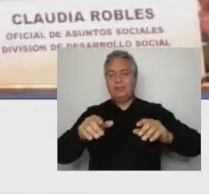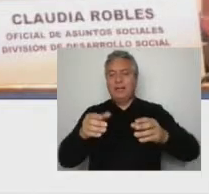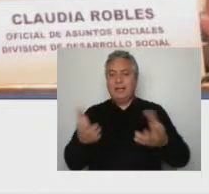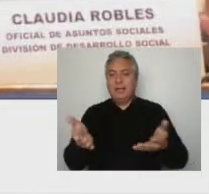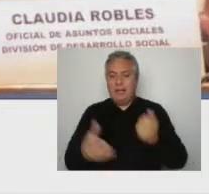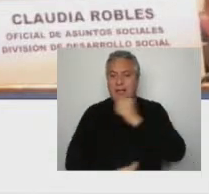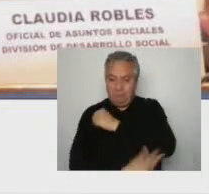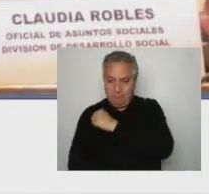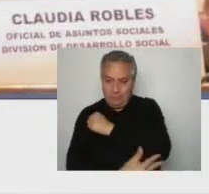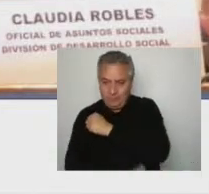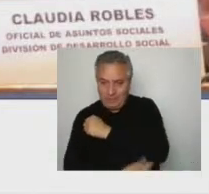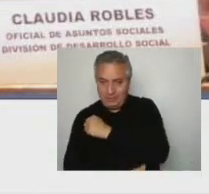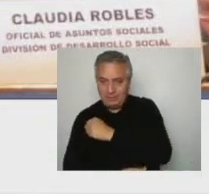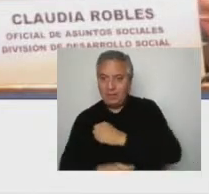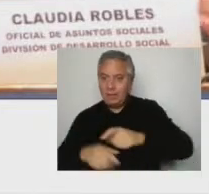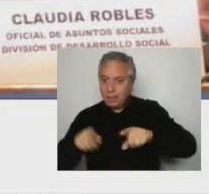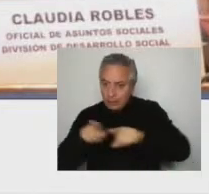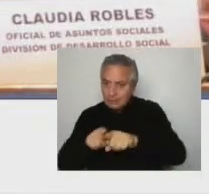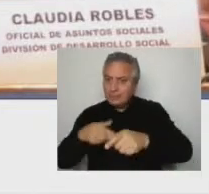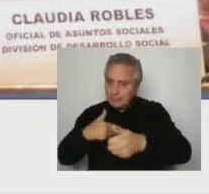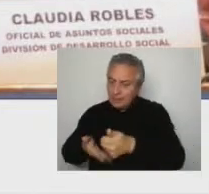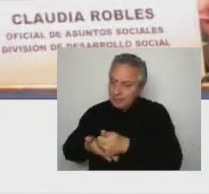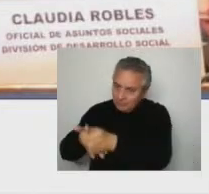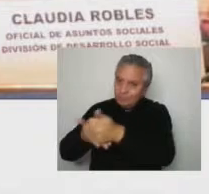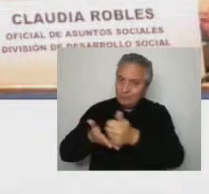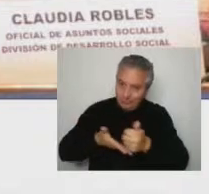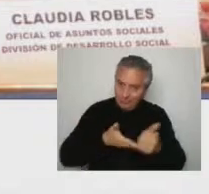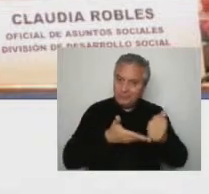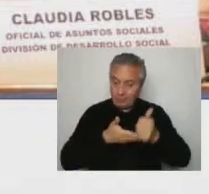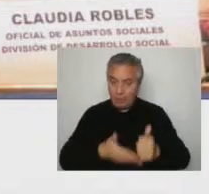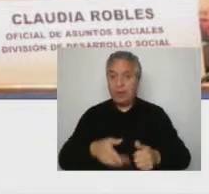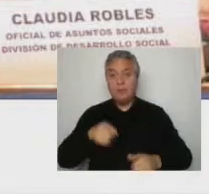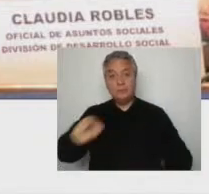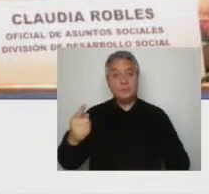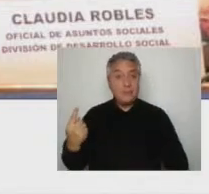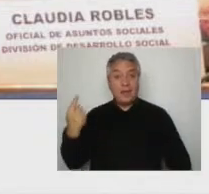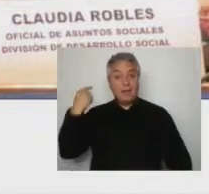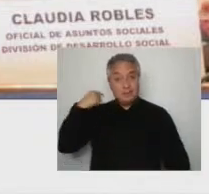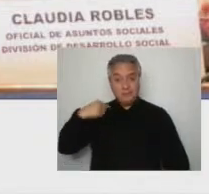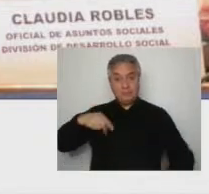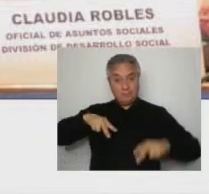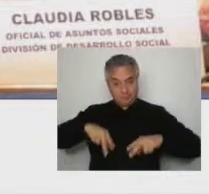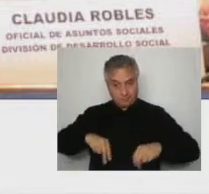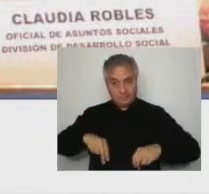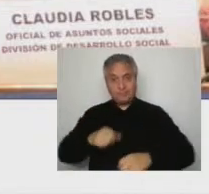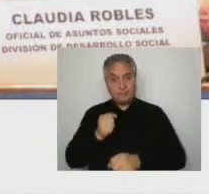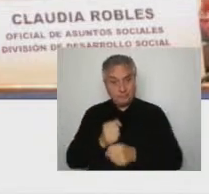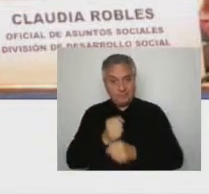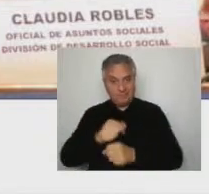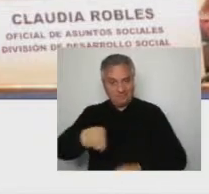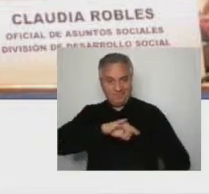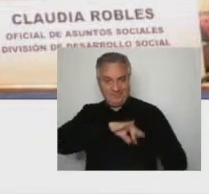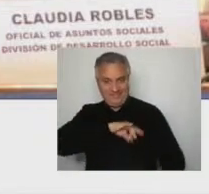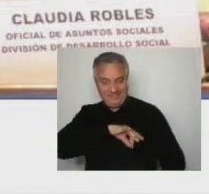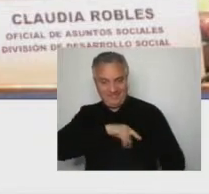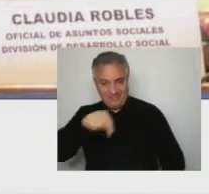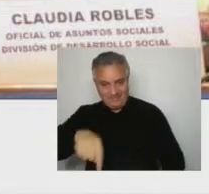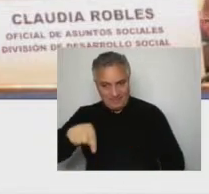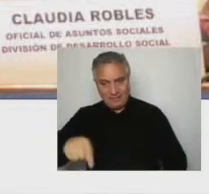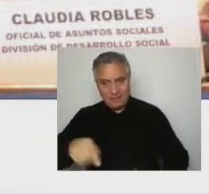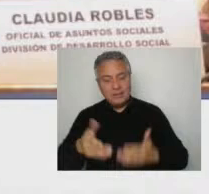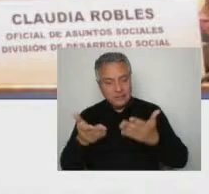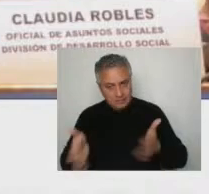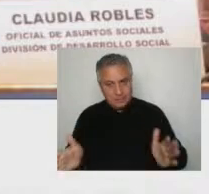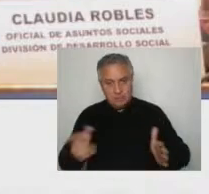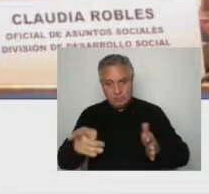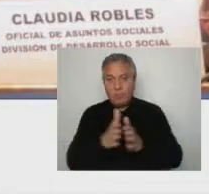to reduce inequalities with solidarity. And this solidarity, as mentioned yesterday by the Minister of Labor and Social